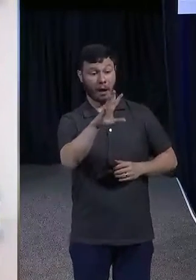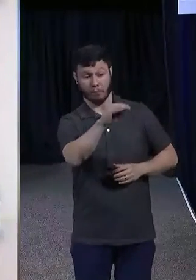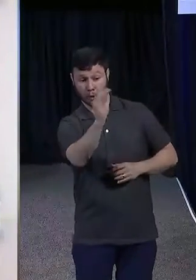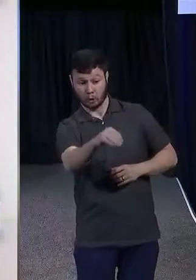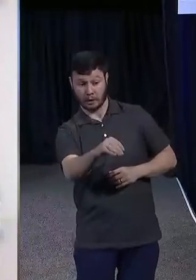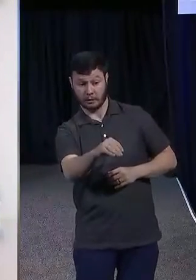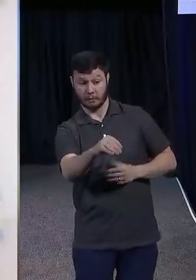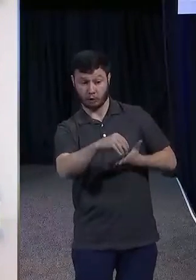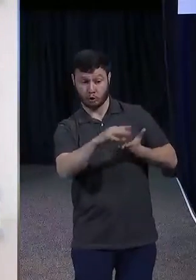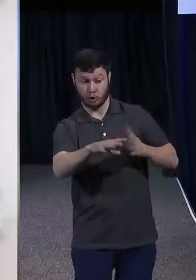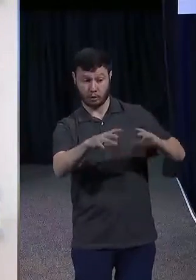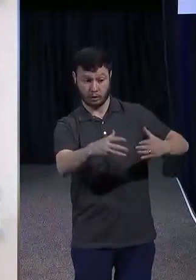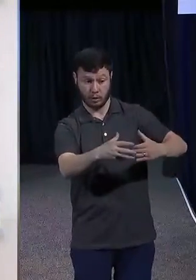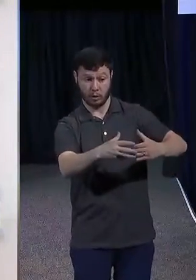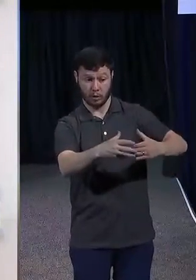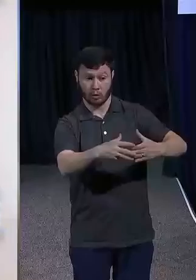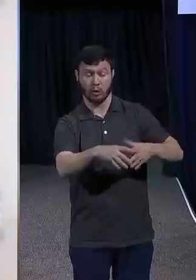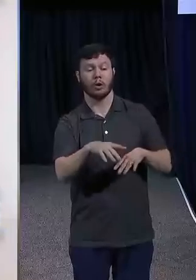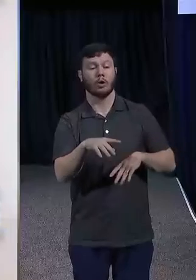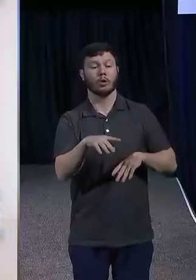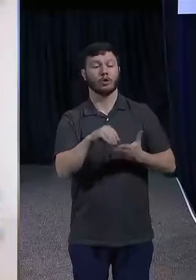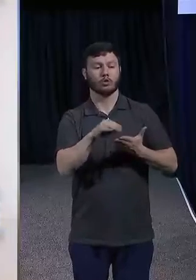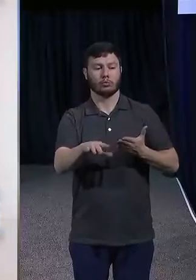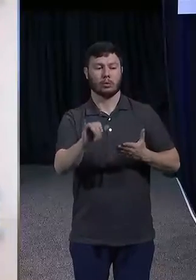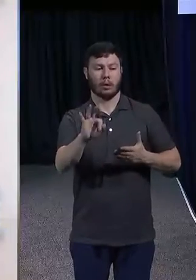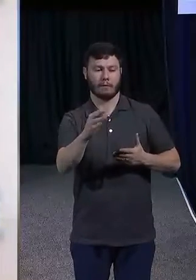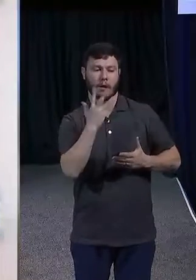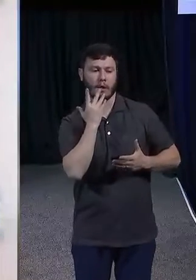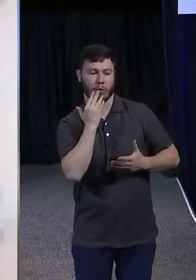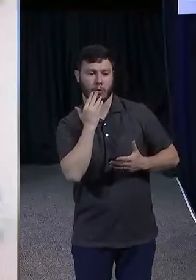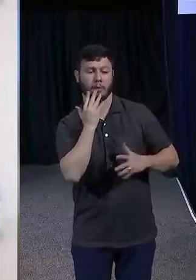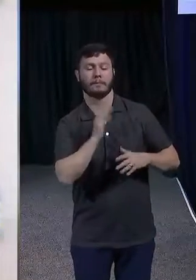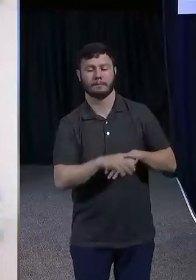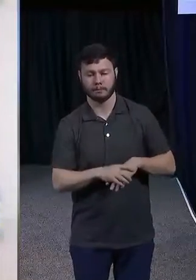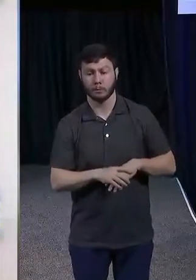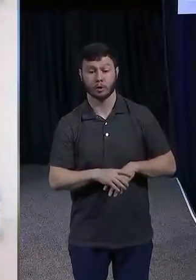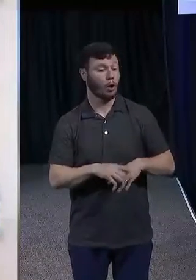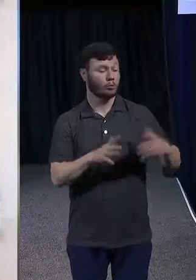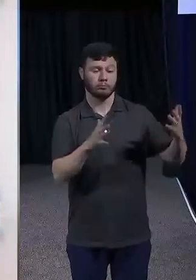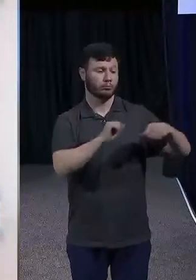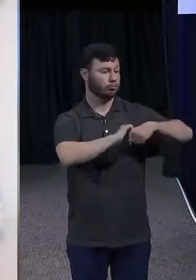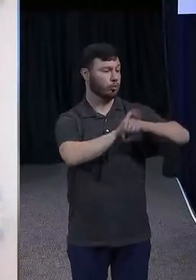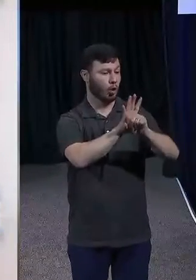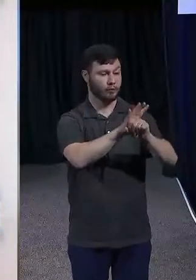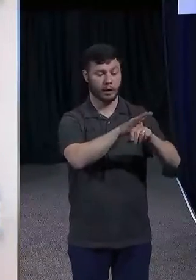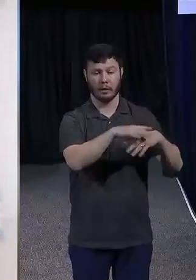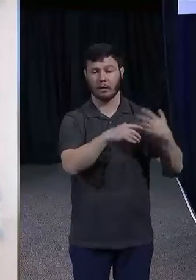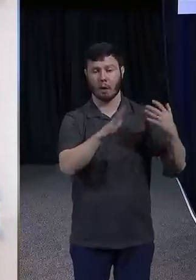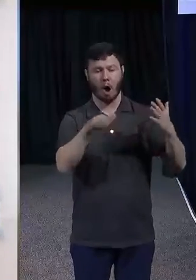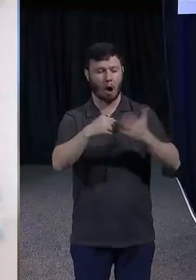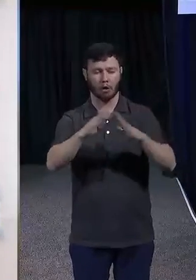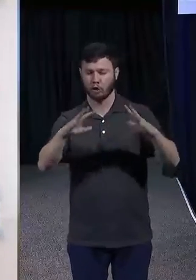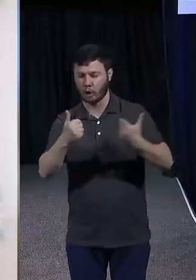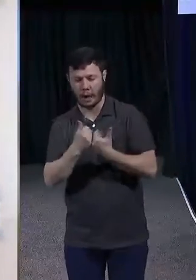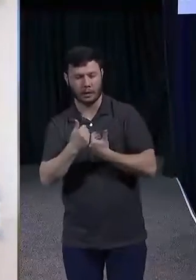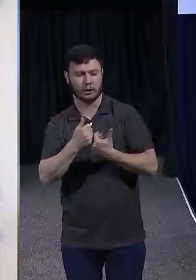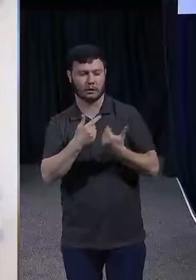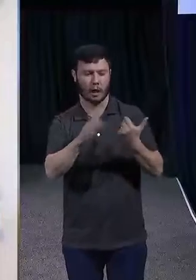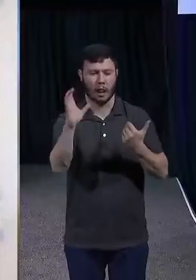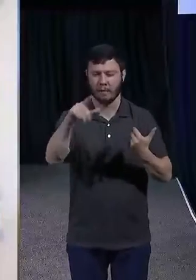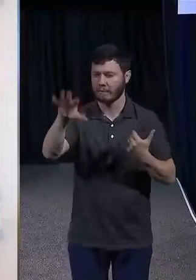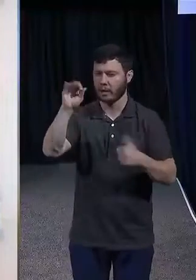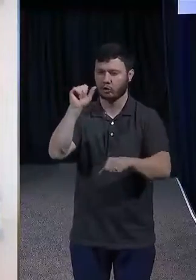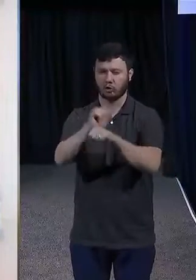65% of our students are students of color. So during COVID, with all the difficulties in employment,